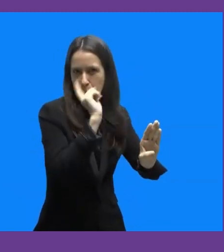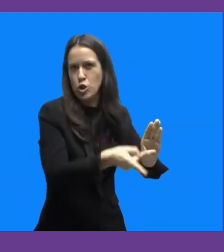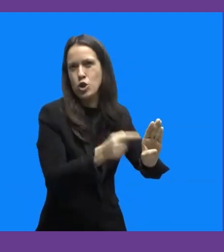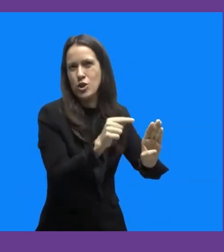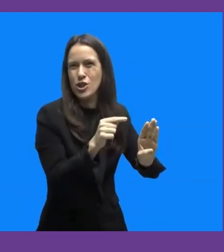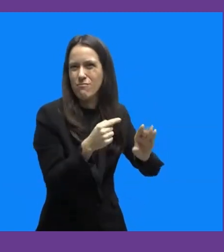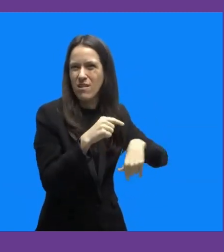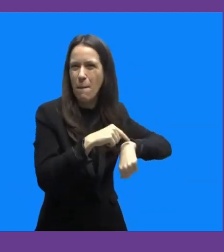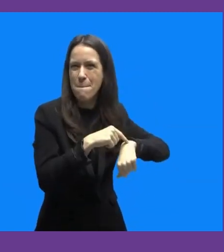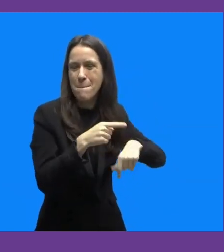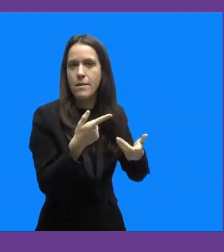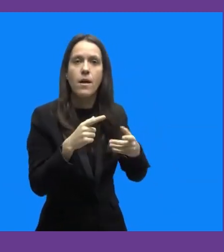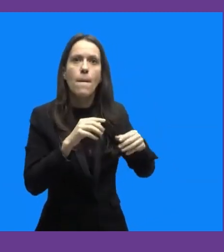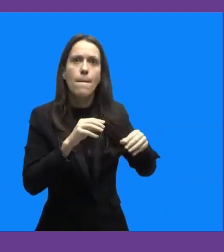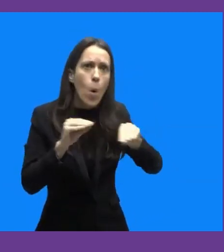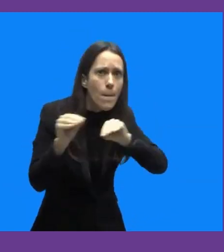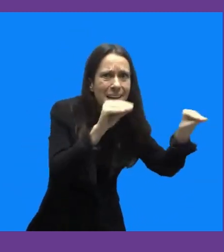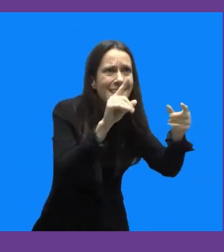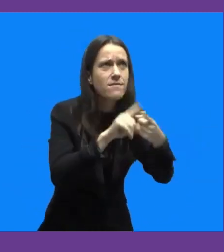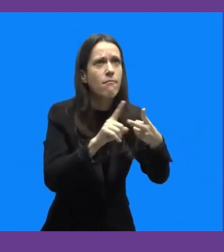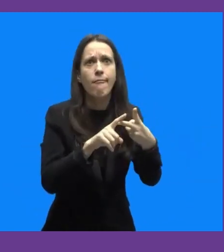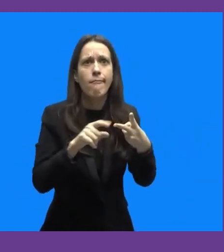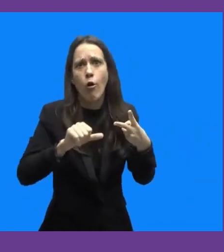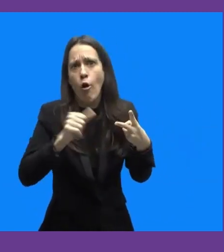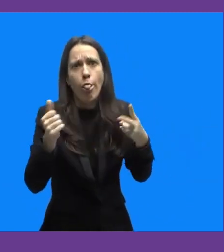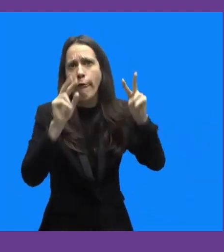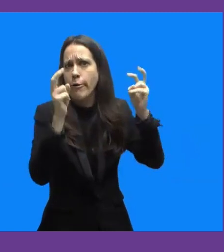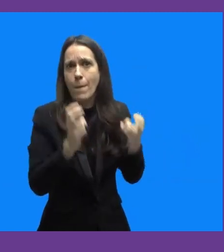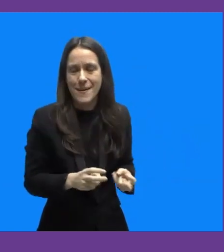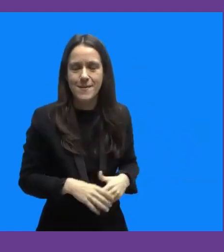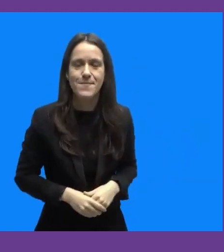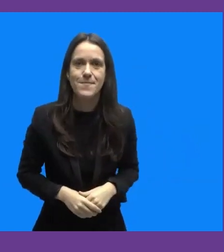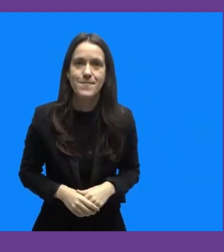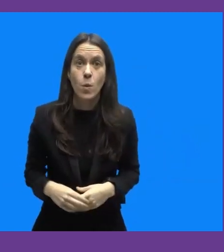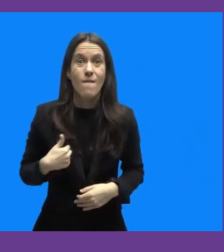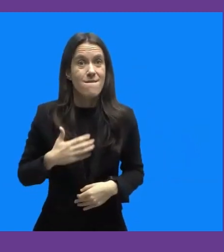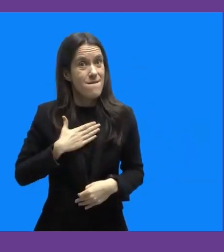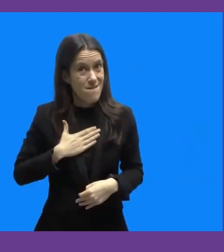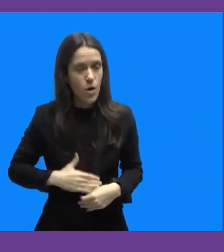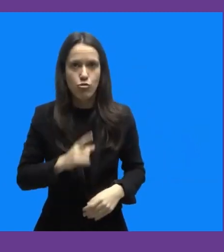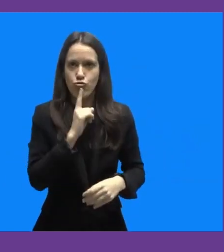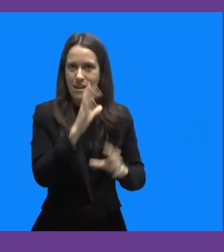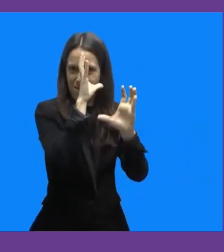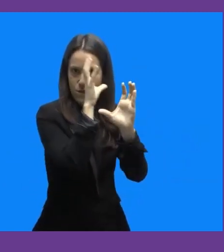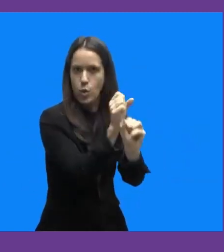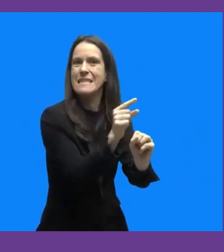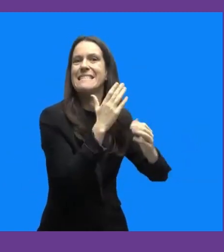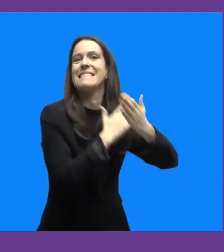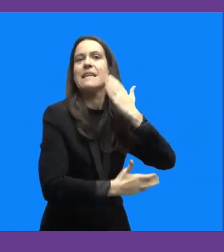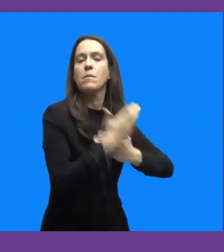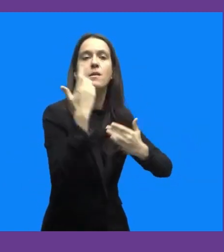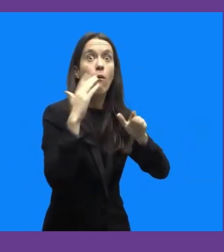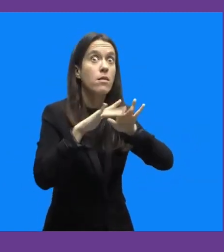particularly in mobility, but also in other subjects. So we needed to really focus on those particular needs. Of